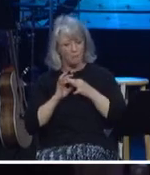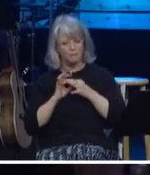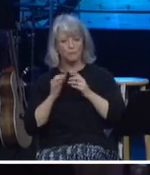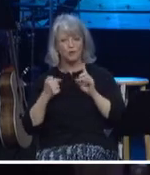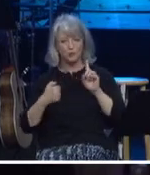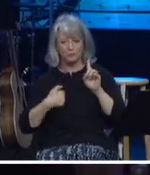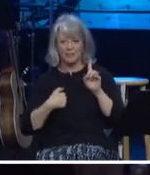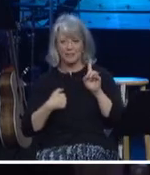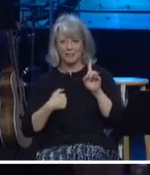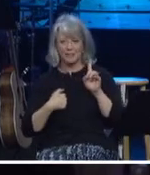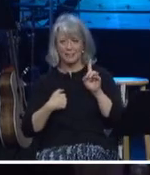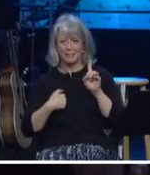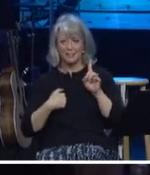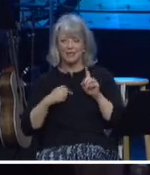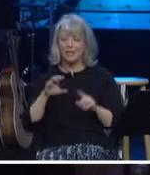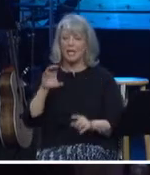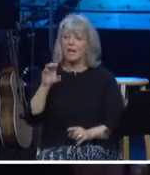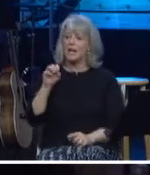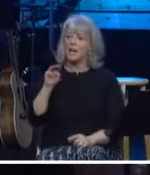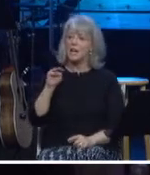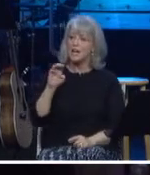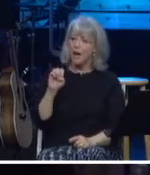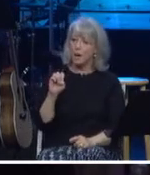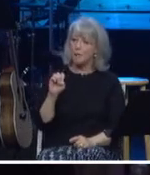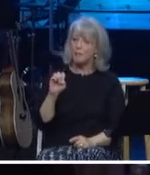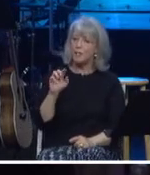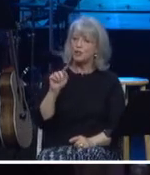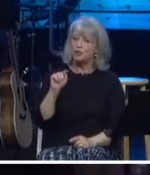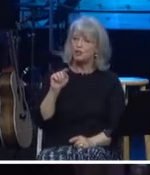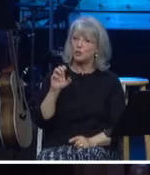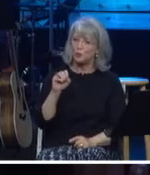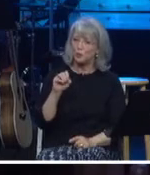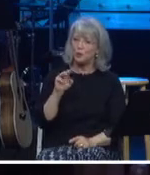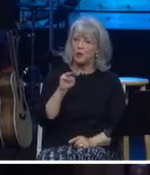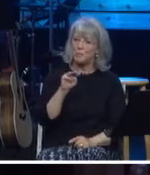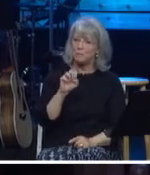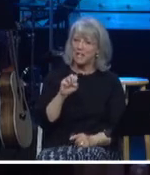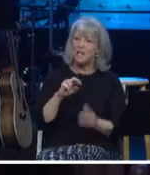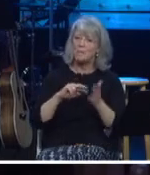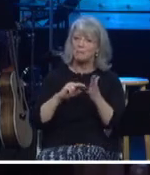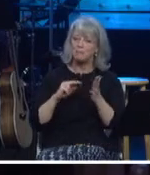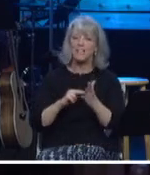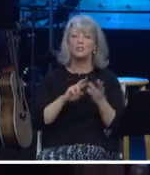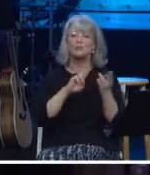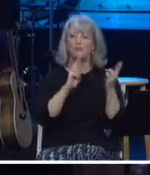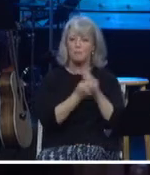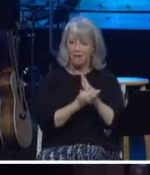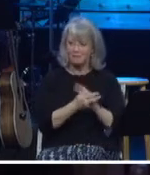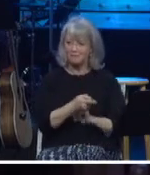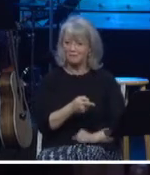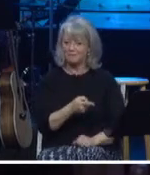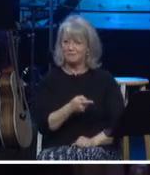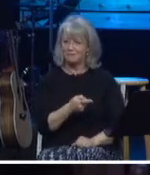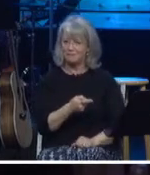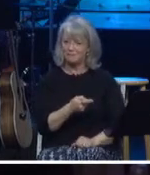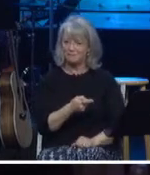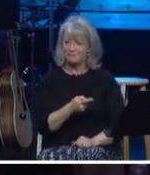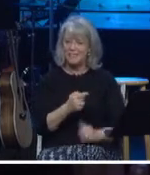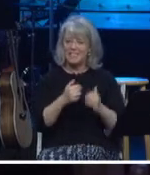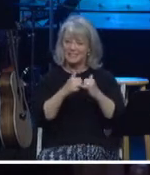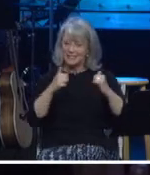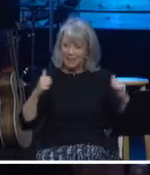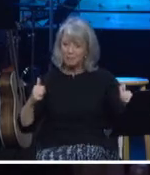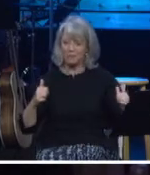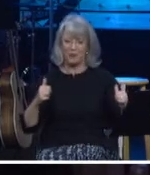That phrase, come to me, it's a call to repentance. You're living away from me, traveling